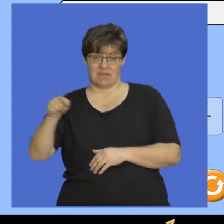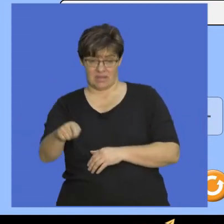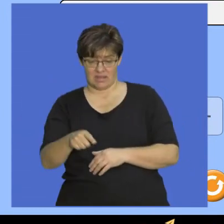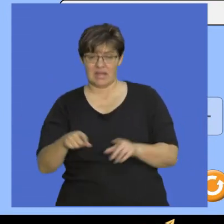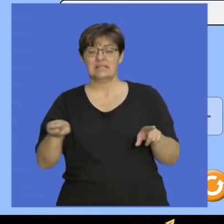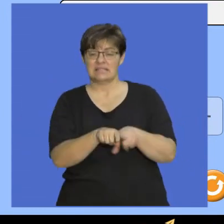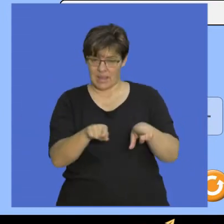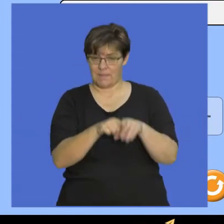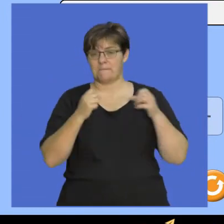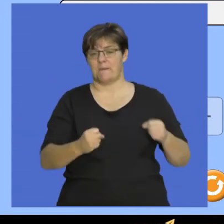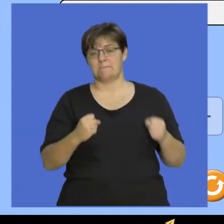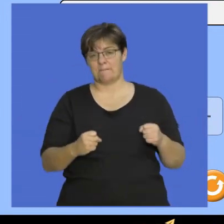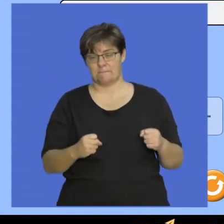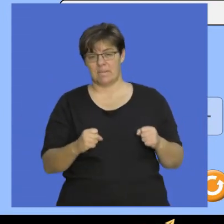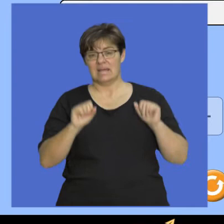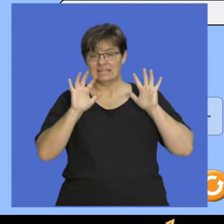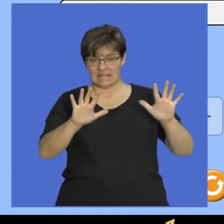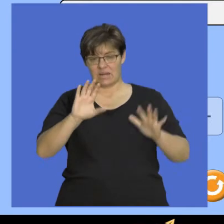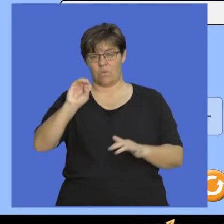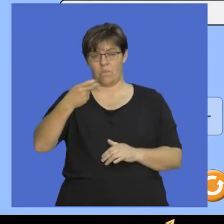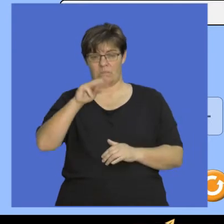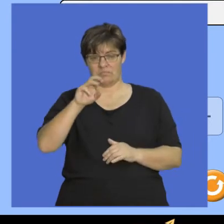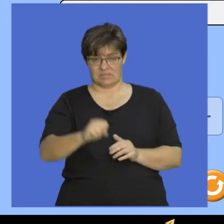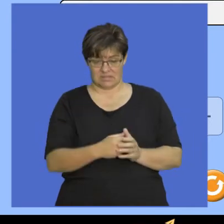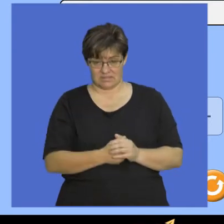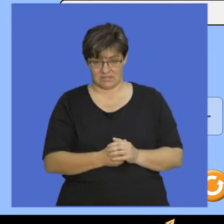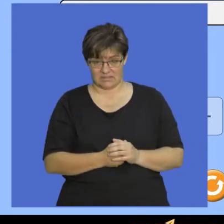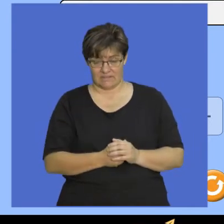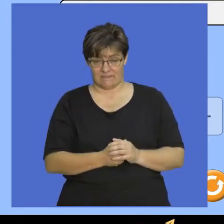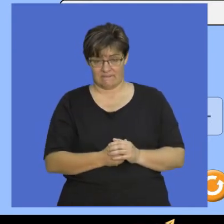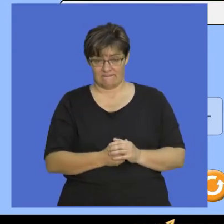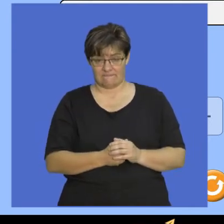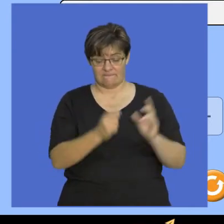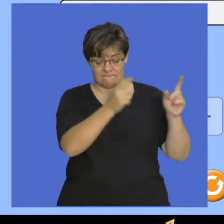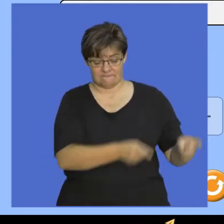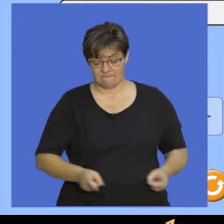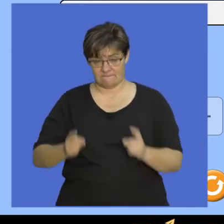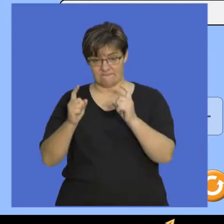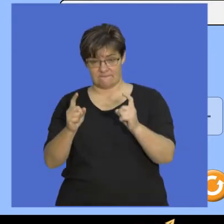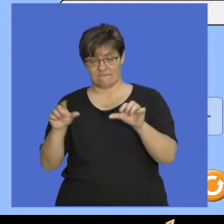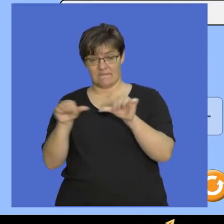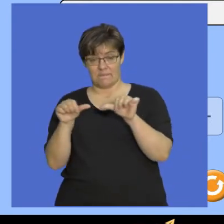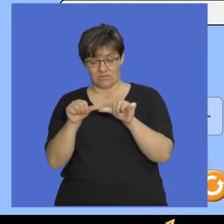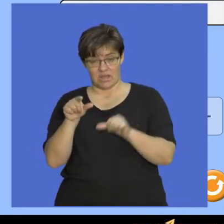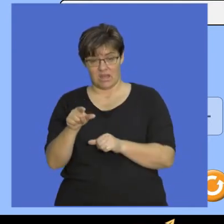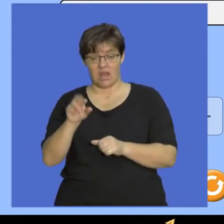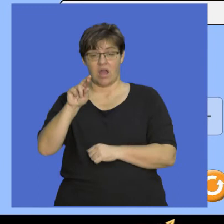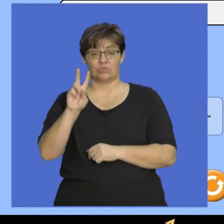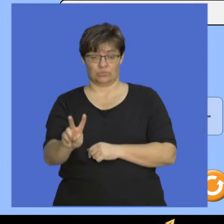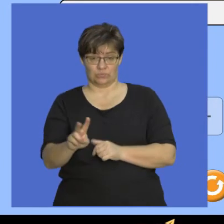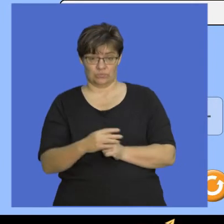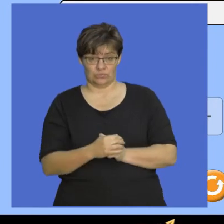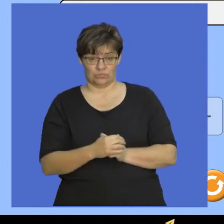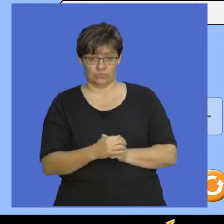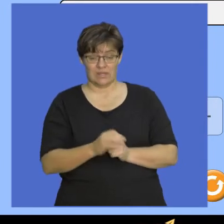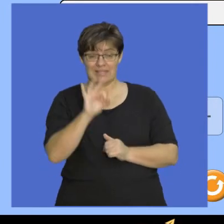0.6 amperes. It will still give us the same, 10 ohms, okay? But also, if we calculate, we measure